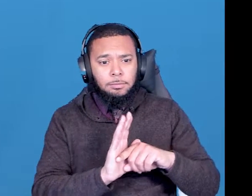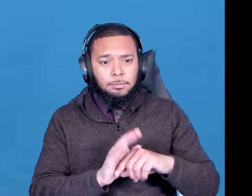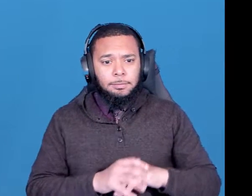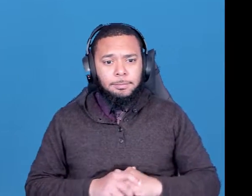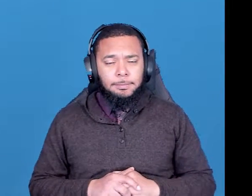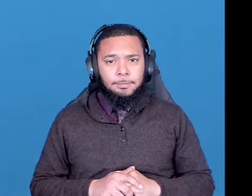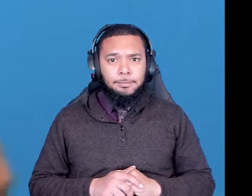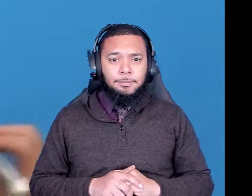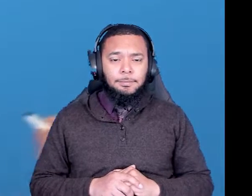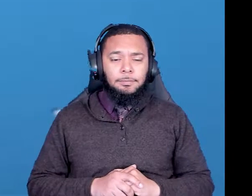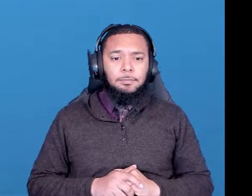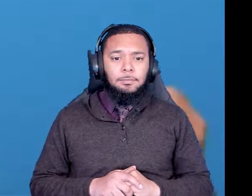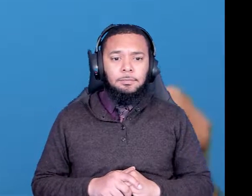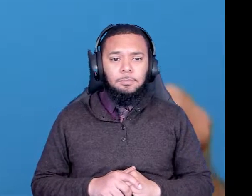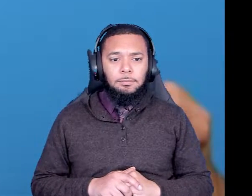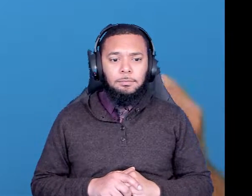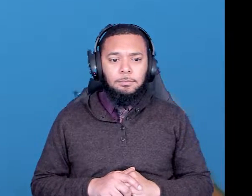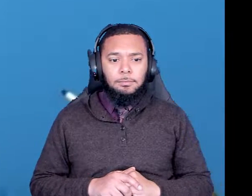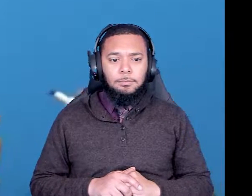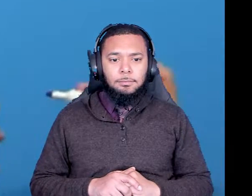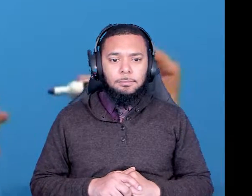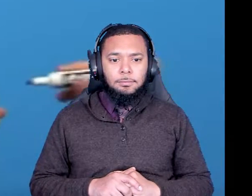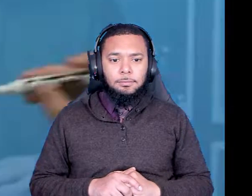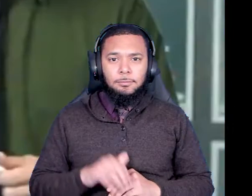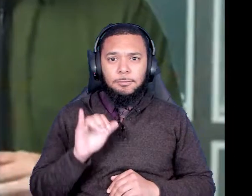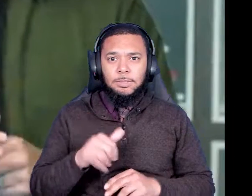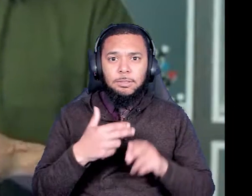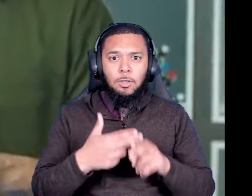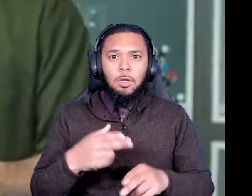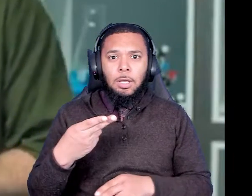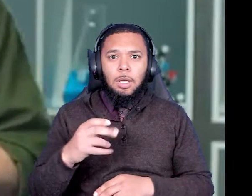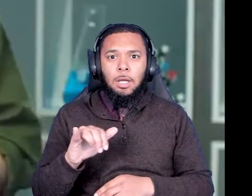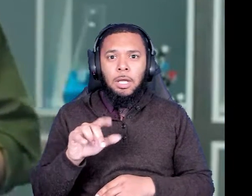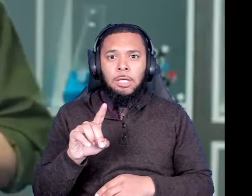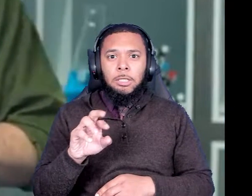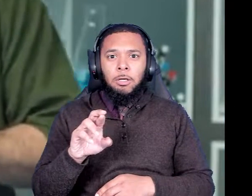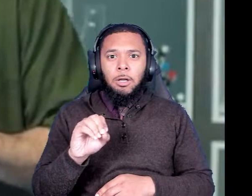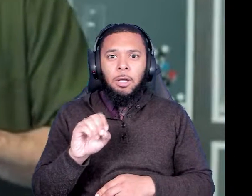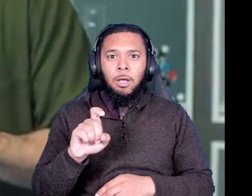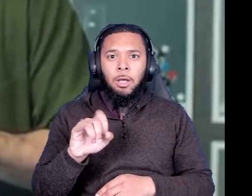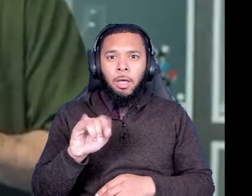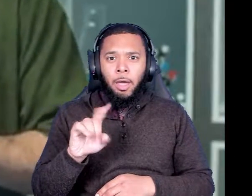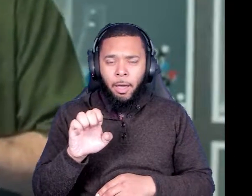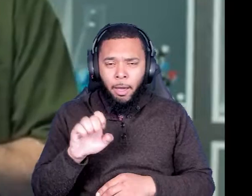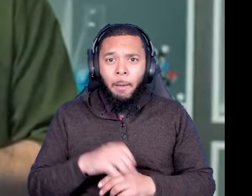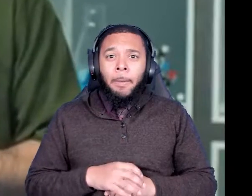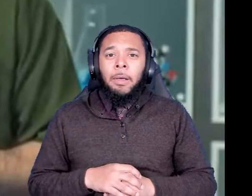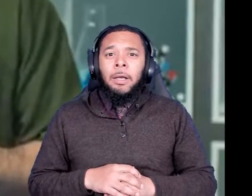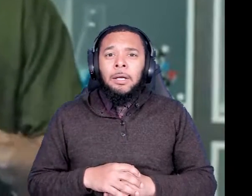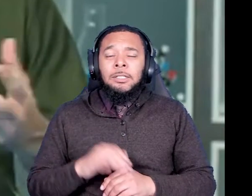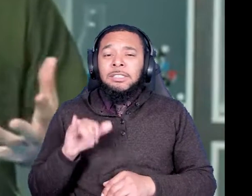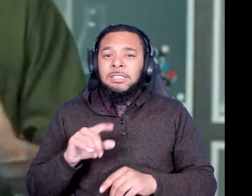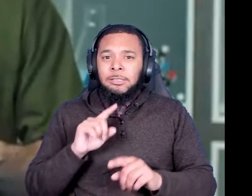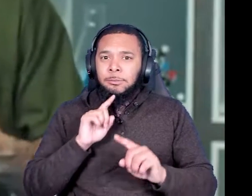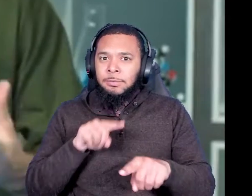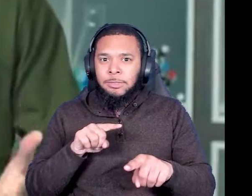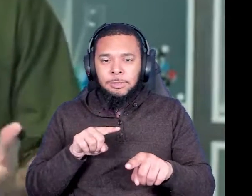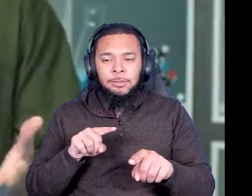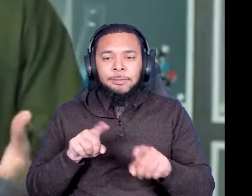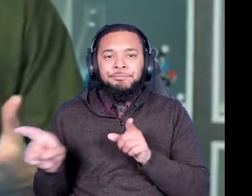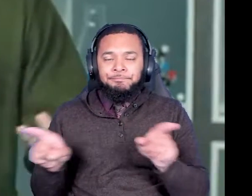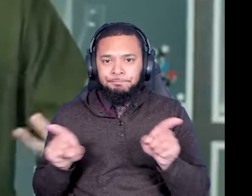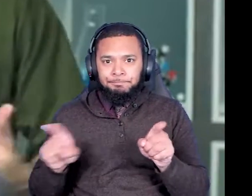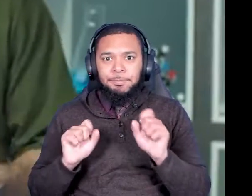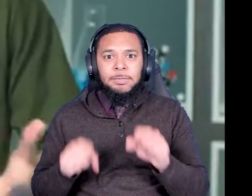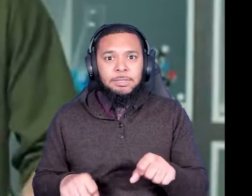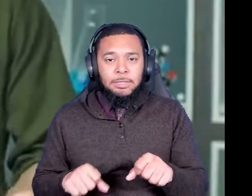one hydrogen, and that is a hydroxide. This reaction can go in both directions, and as water does